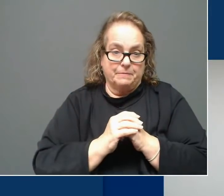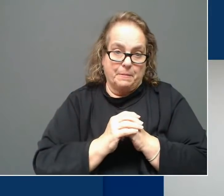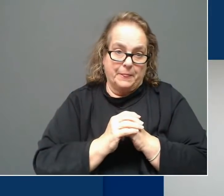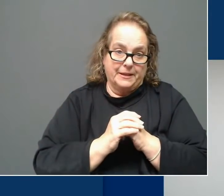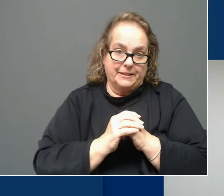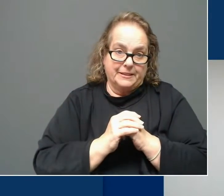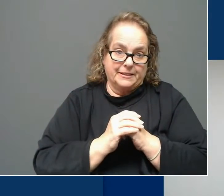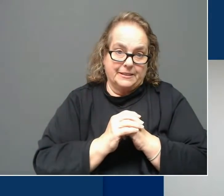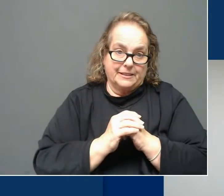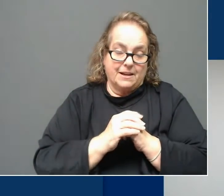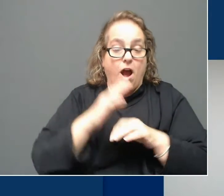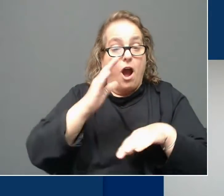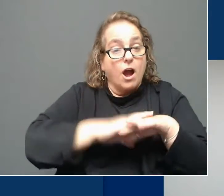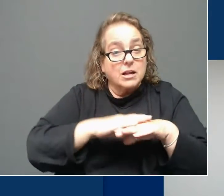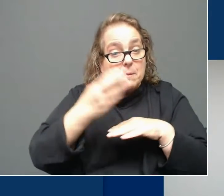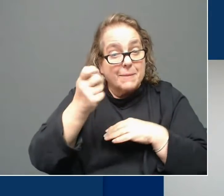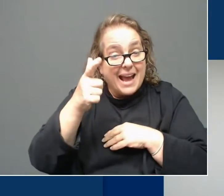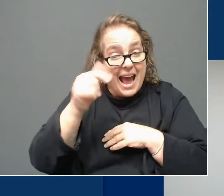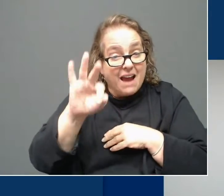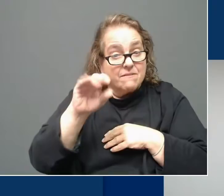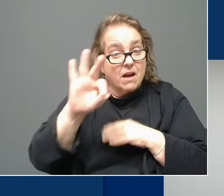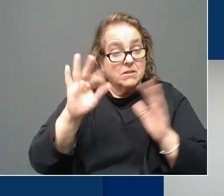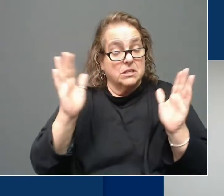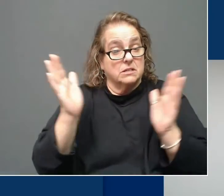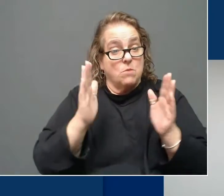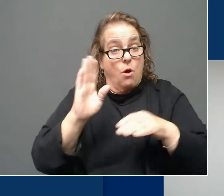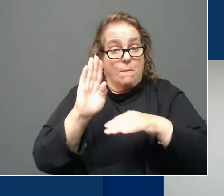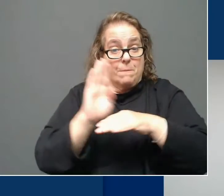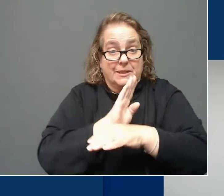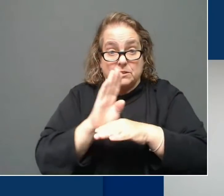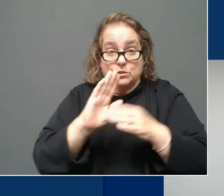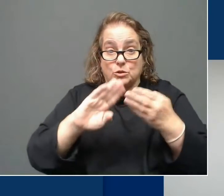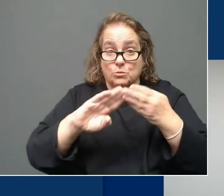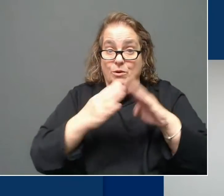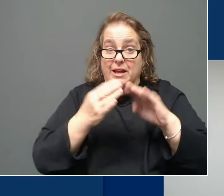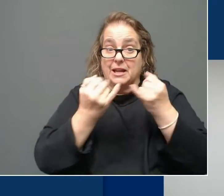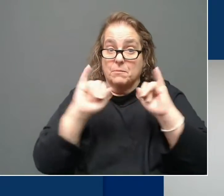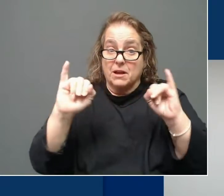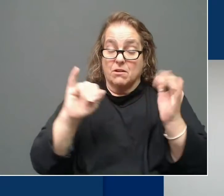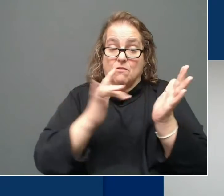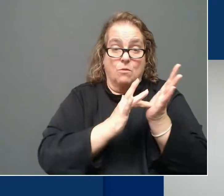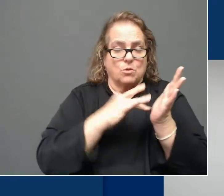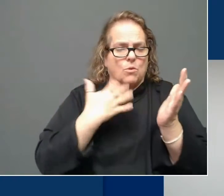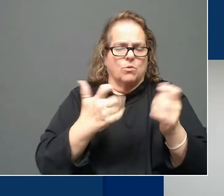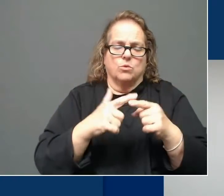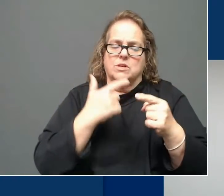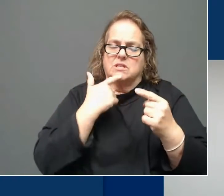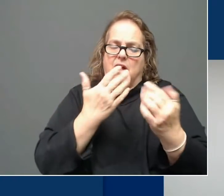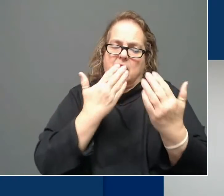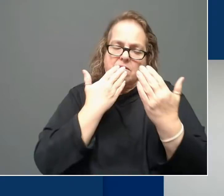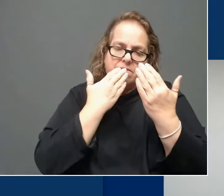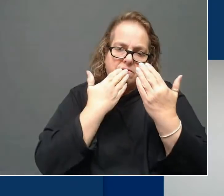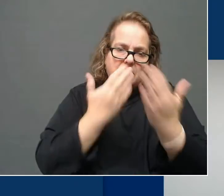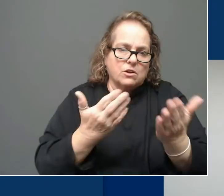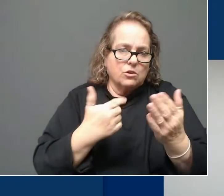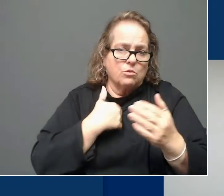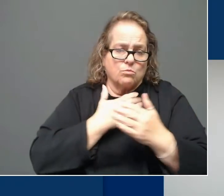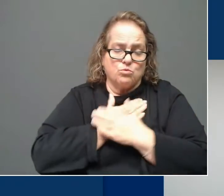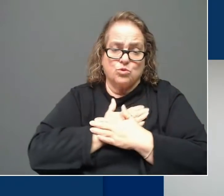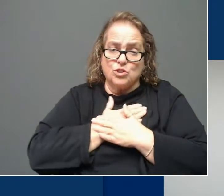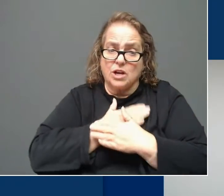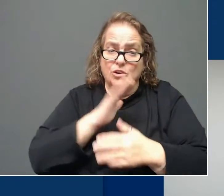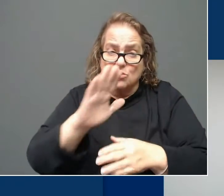On behalf of the small business community independent pharmacies, we just want to say thank you. We appreciate your leadership and appreciate